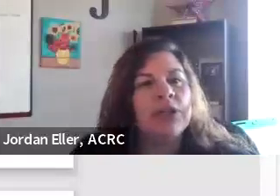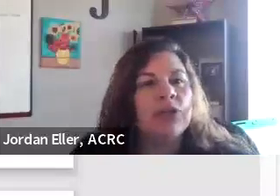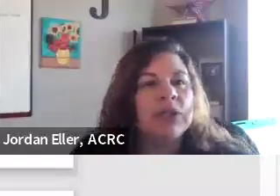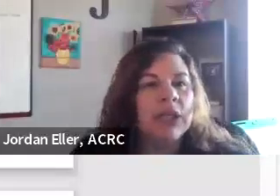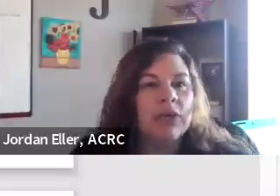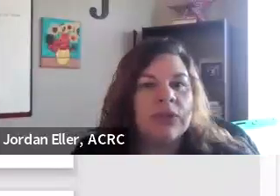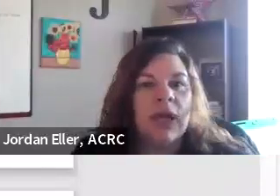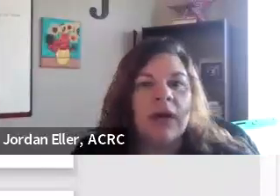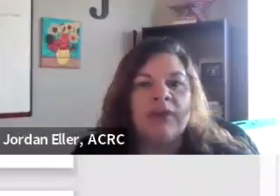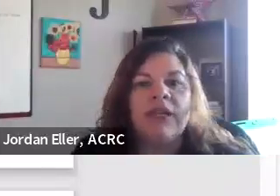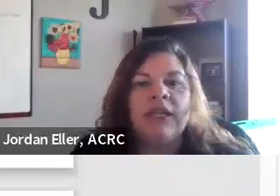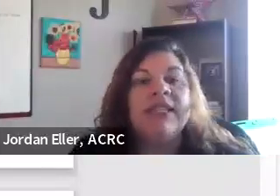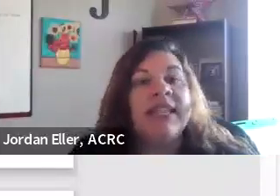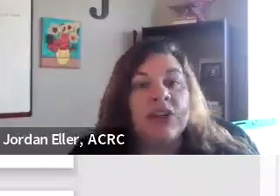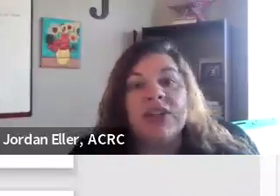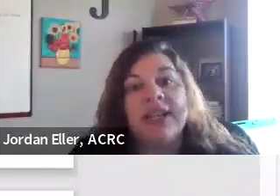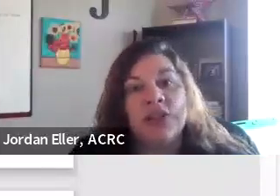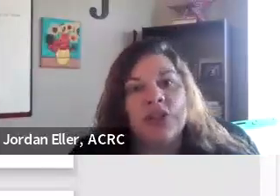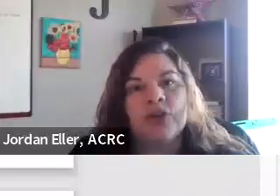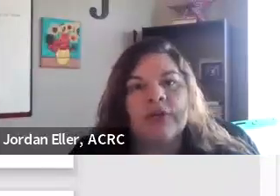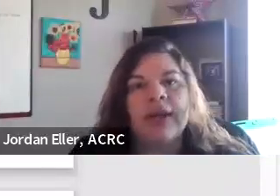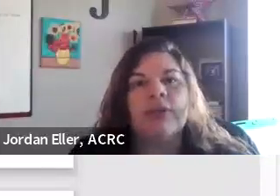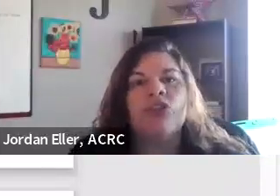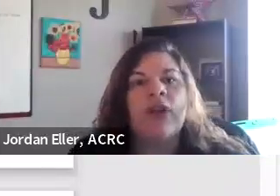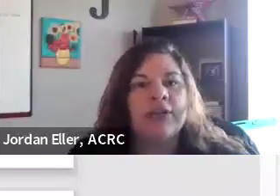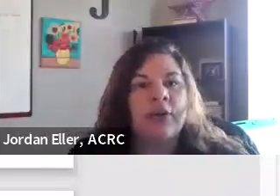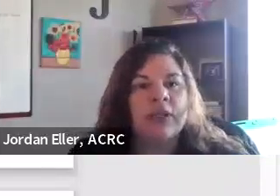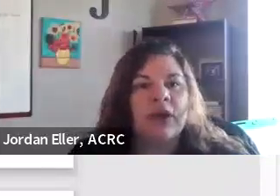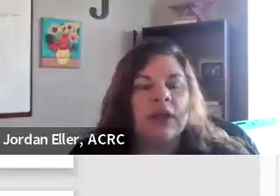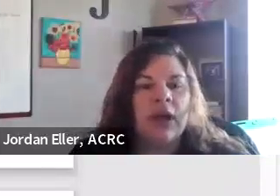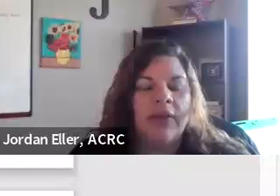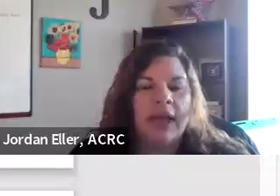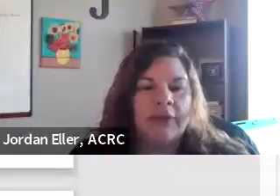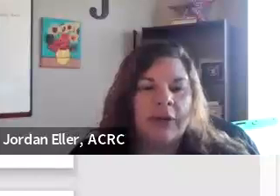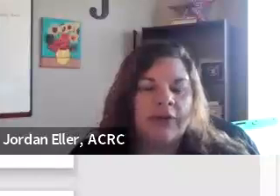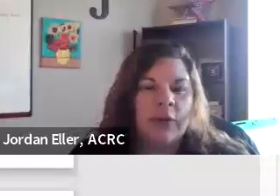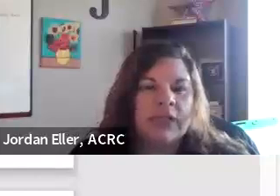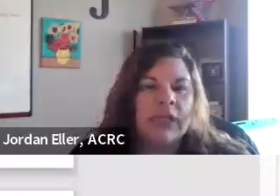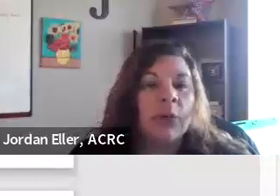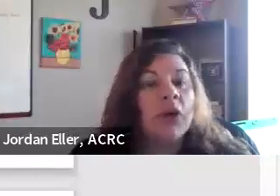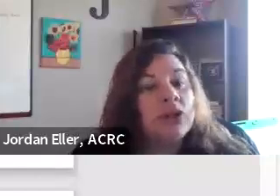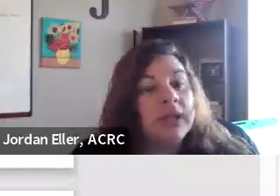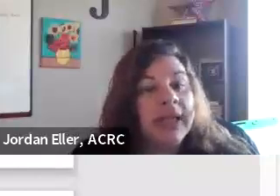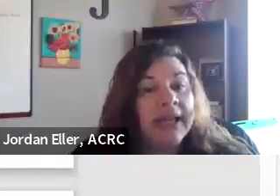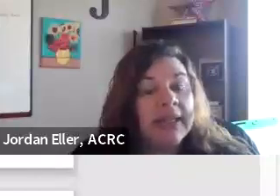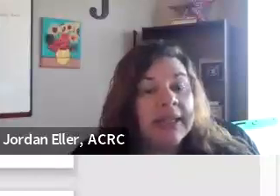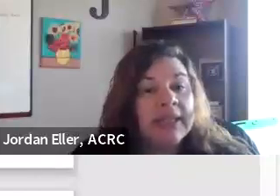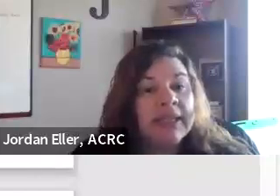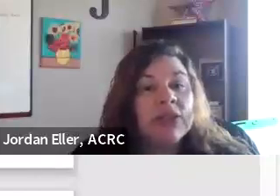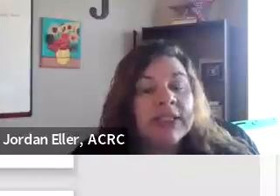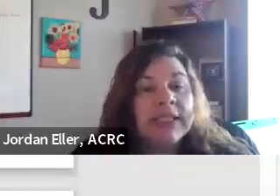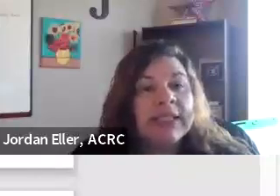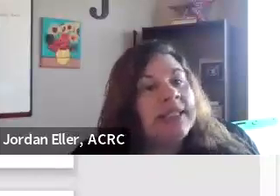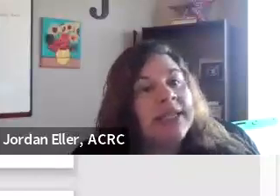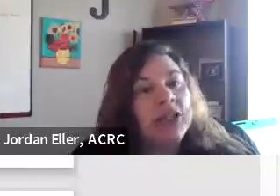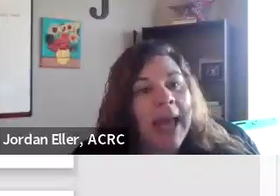try to reduce the use of sedation dentistry, right? Really trying to focus on that for folks. We're also looking at a